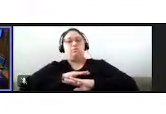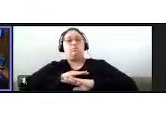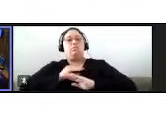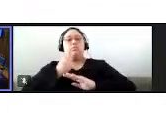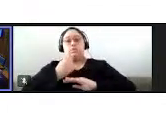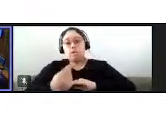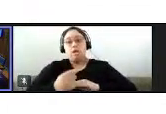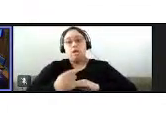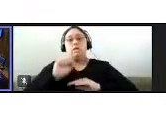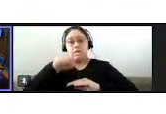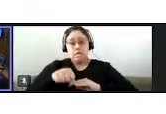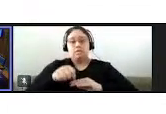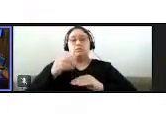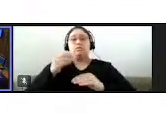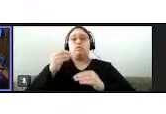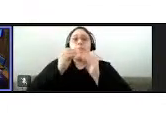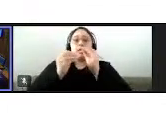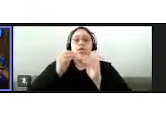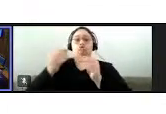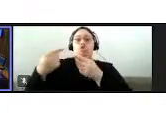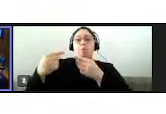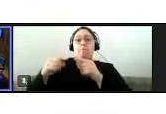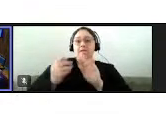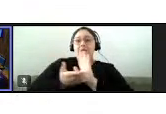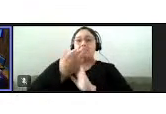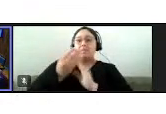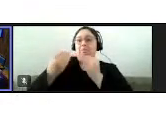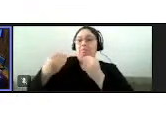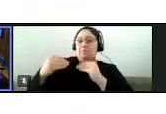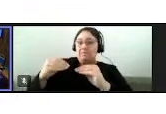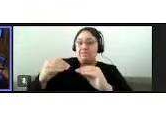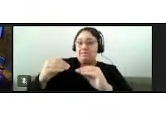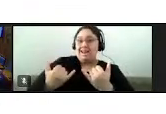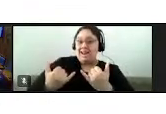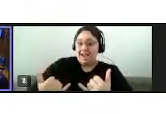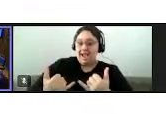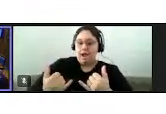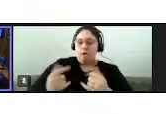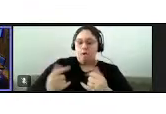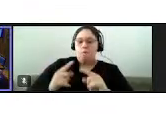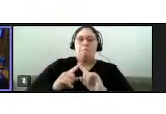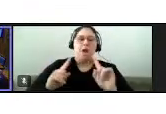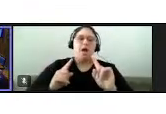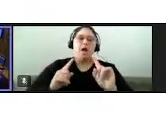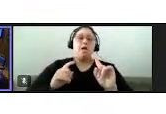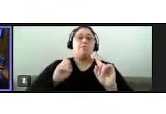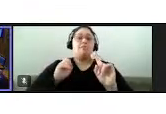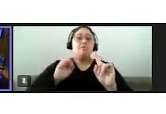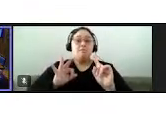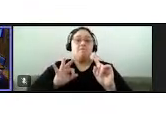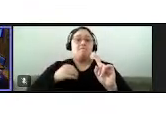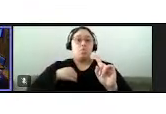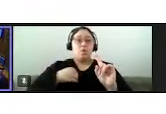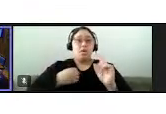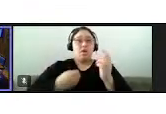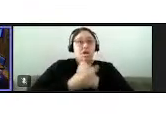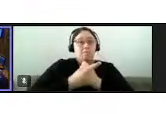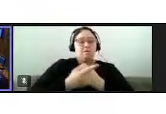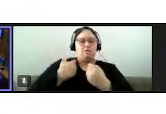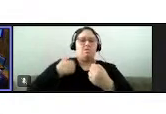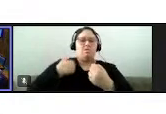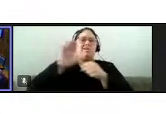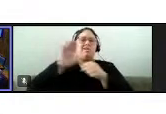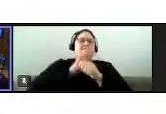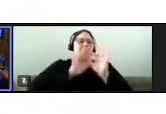these maintenance and compliance and upgrades are happening at this stage, we are covered. I think